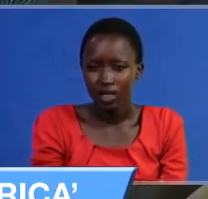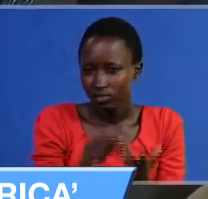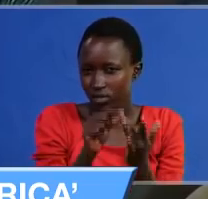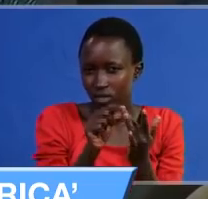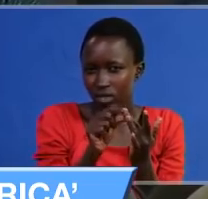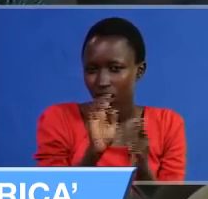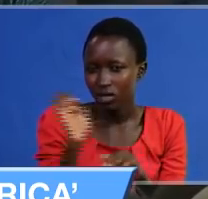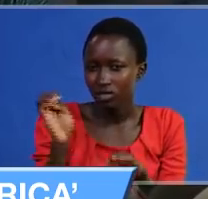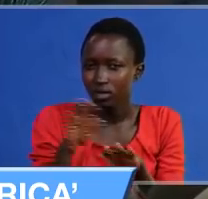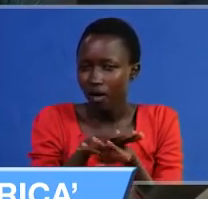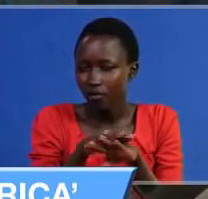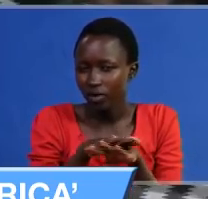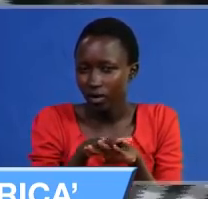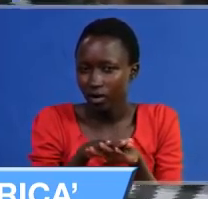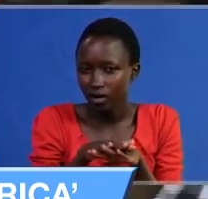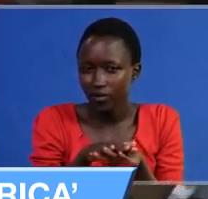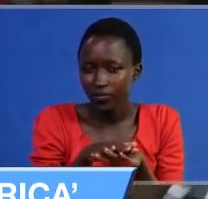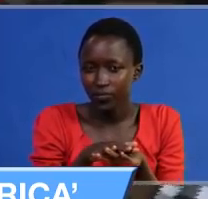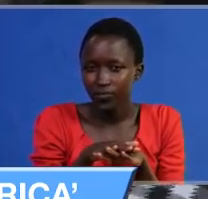Especially in East Africa.